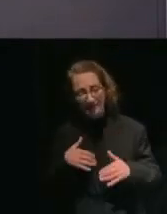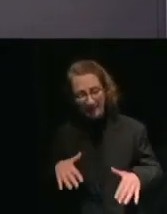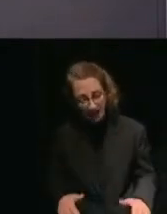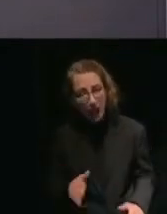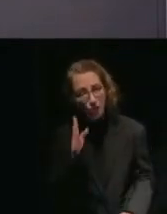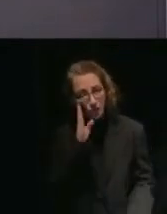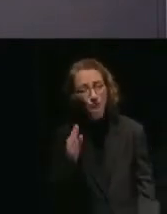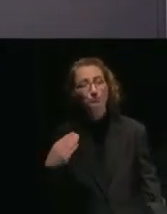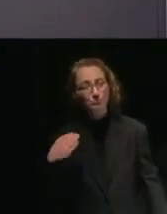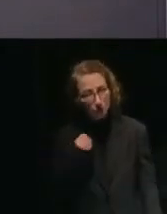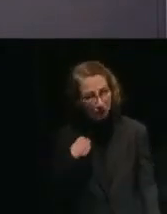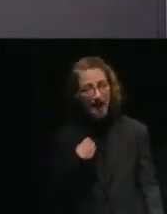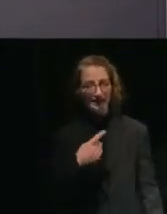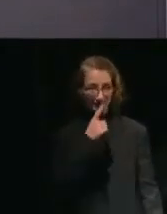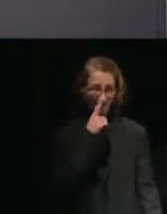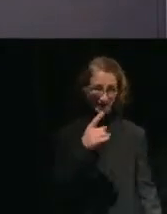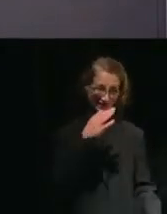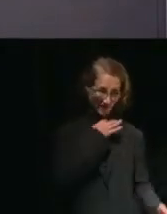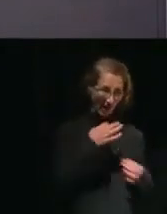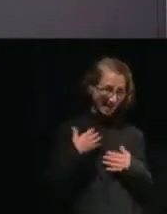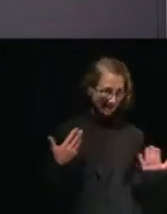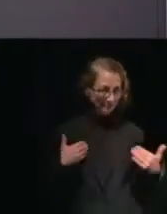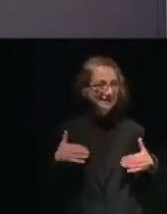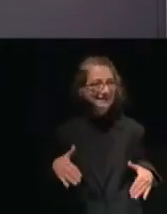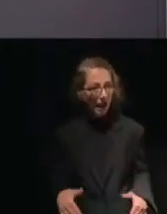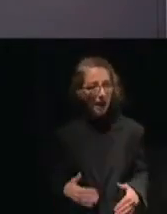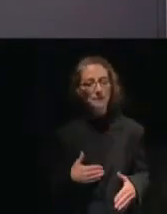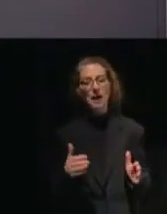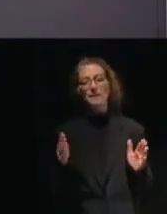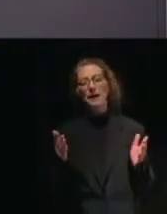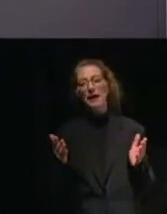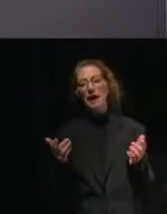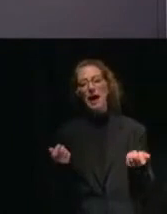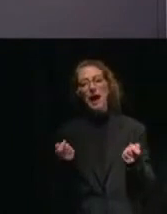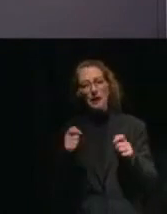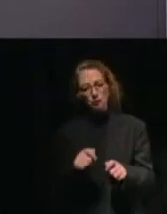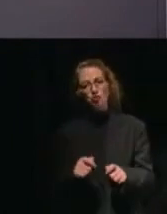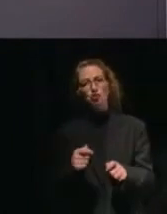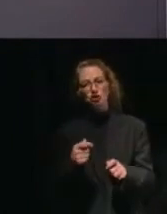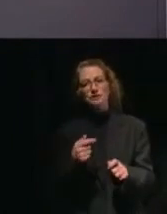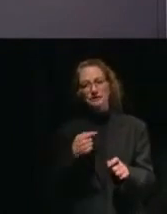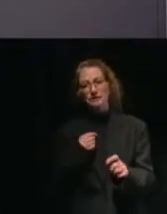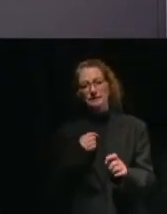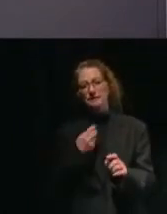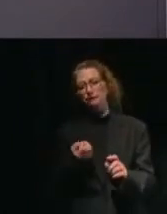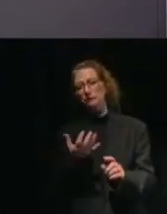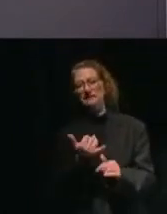know how things will go on, because these are only interim results. Okay, who did we want to survey?